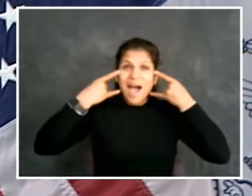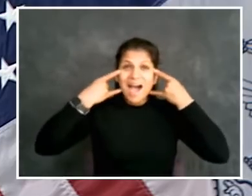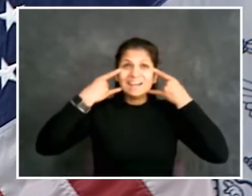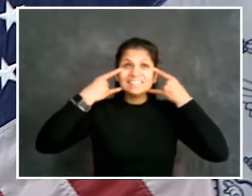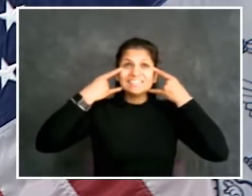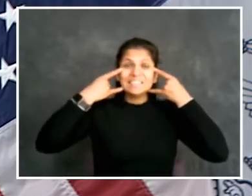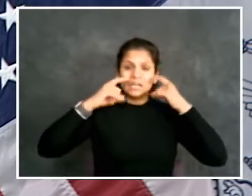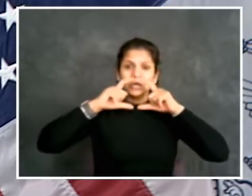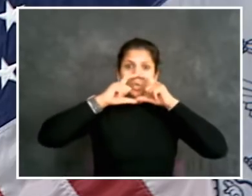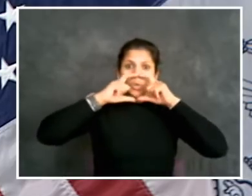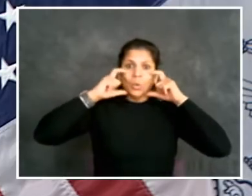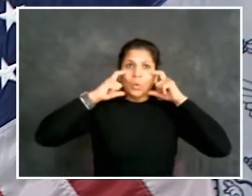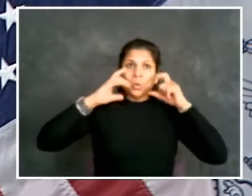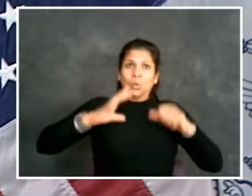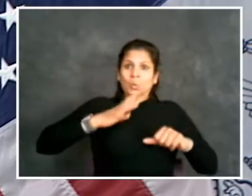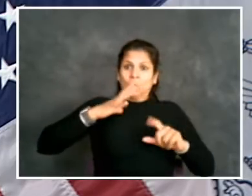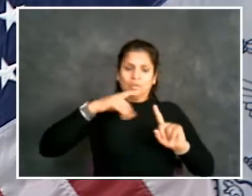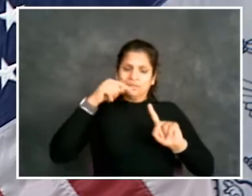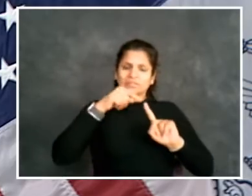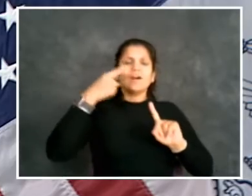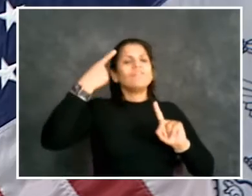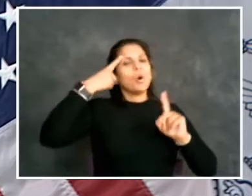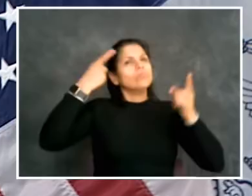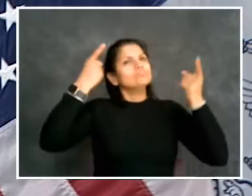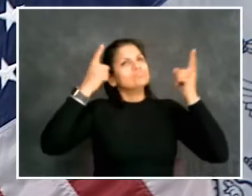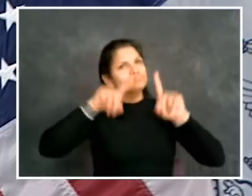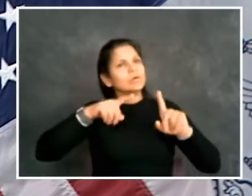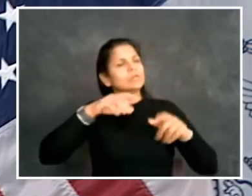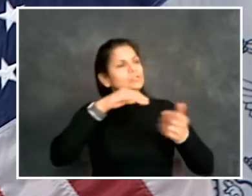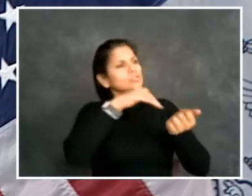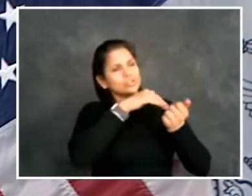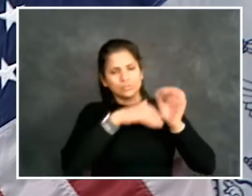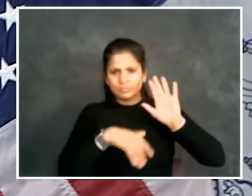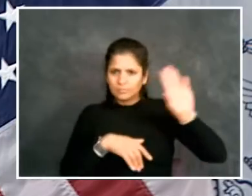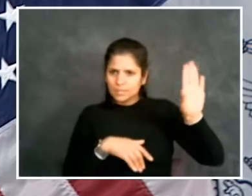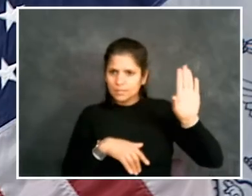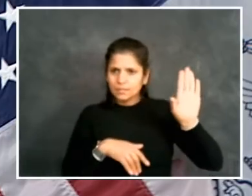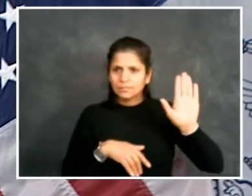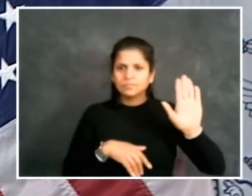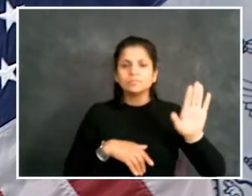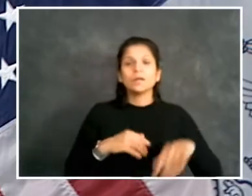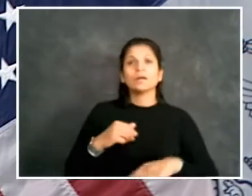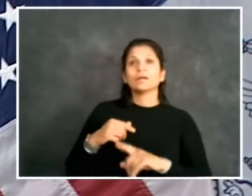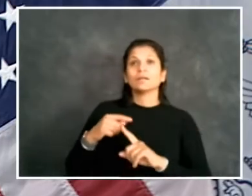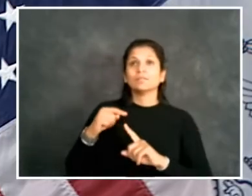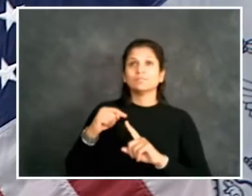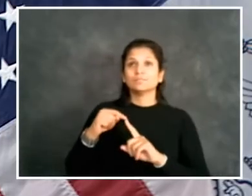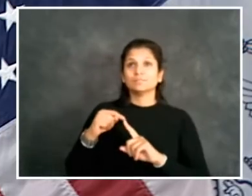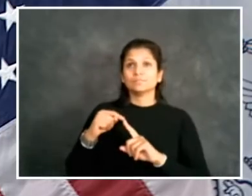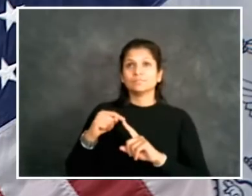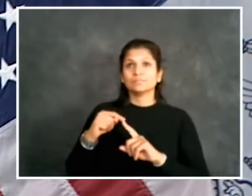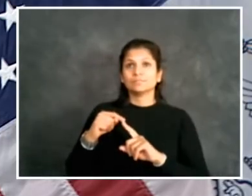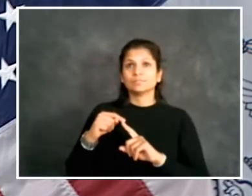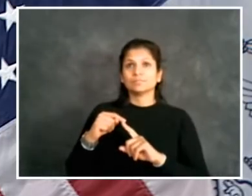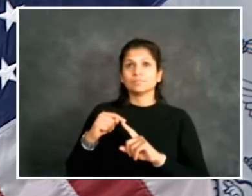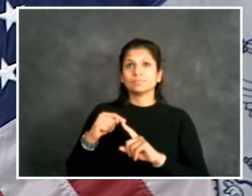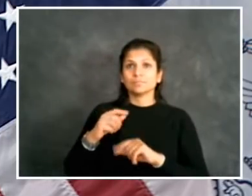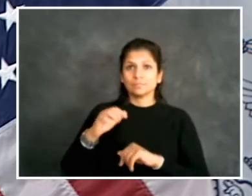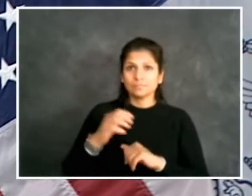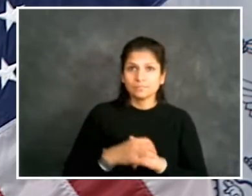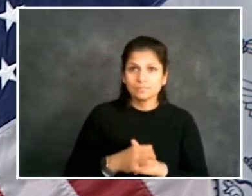does the job. I'll go over again the exact details of the